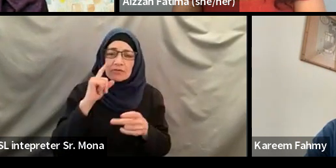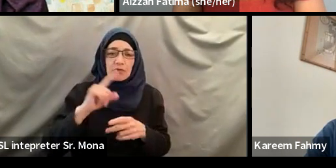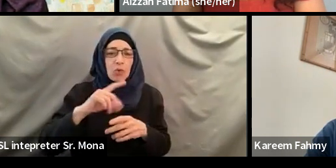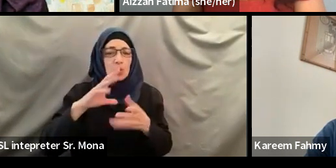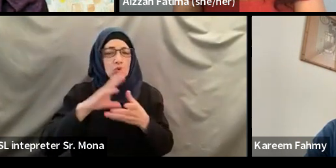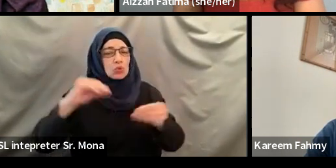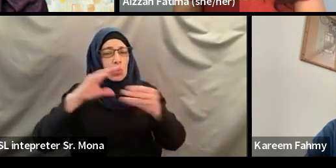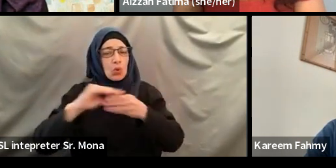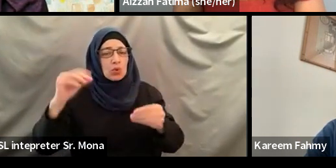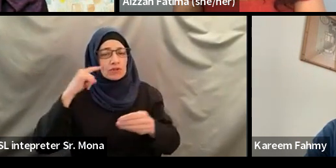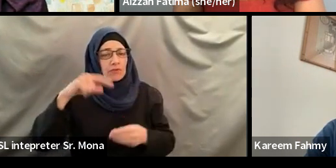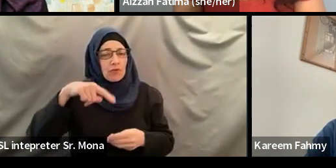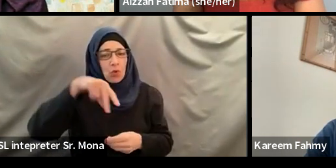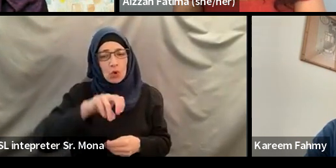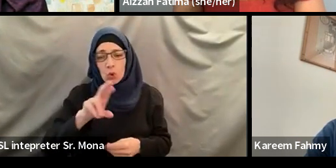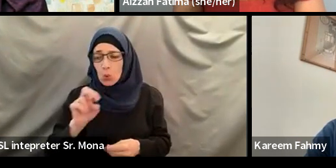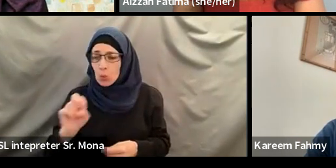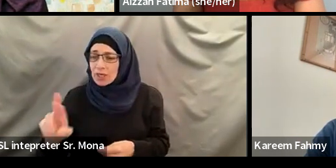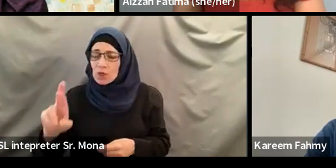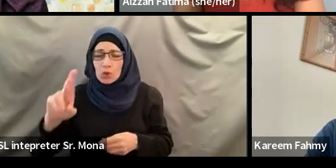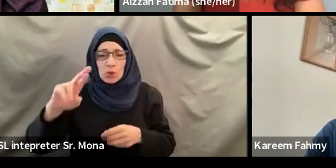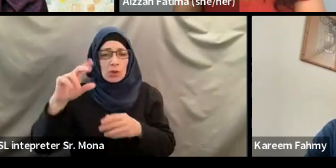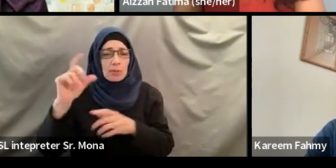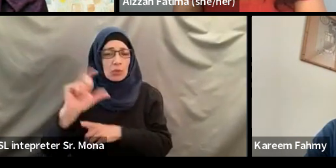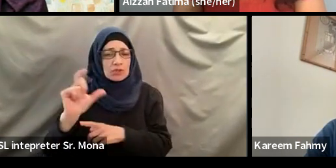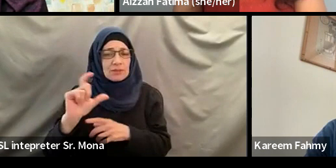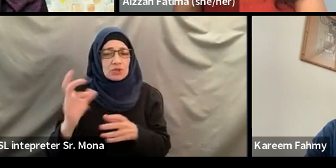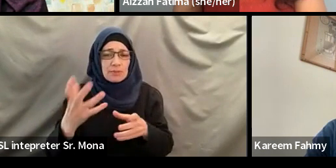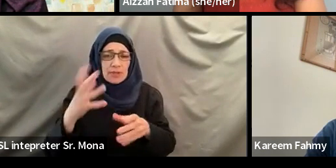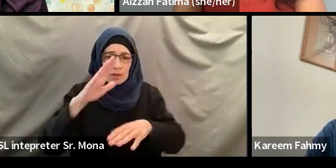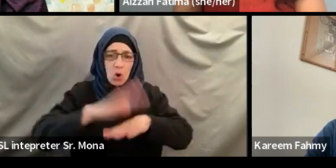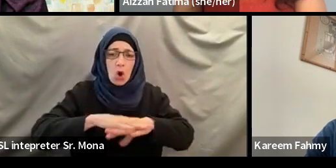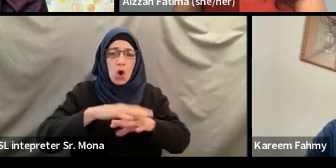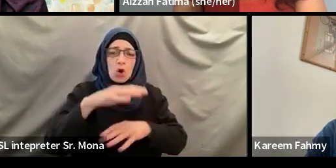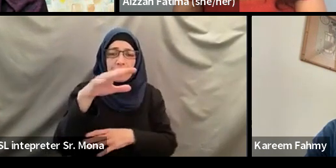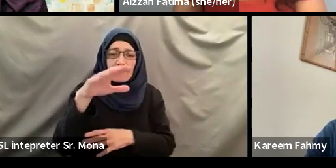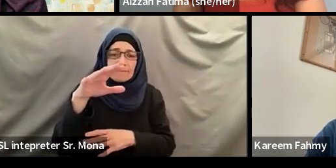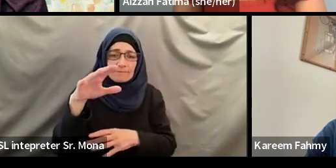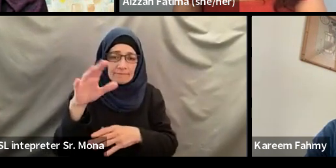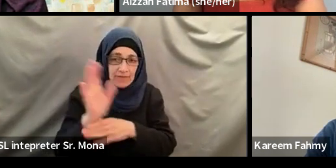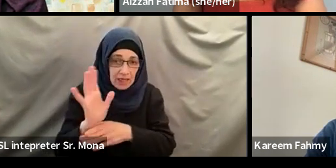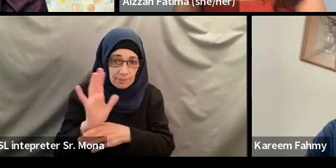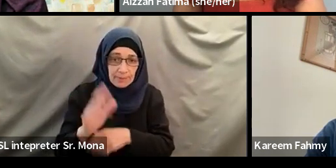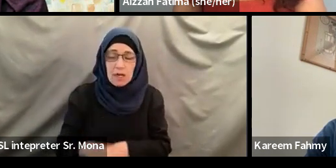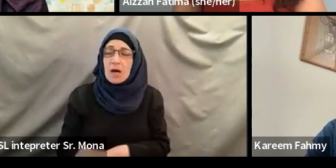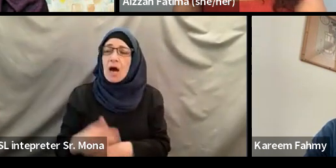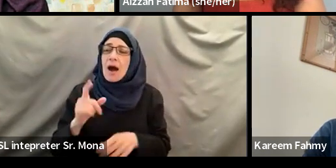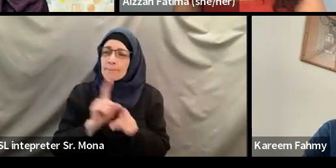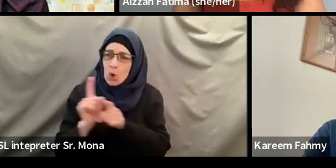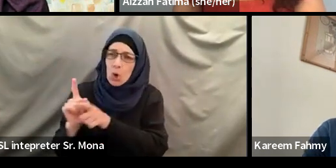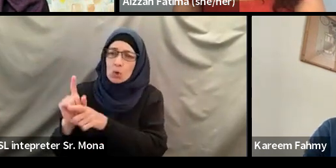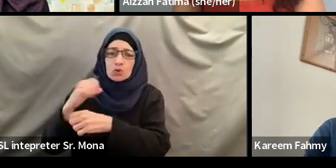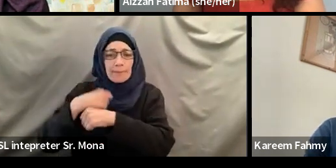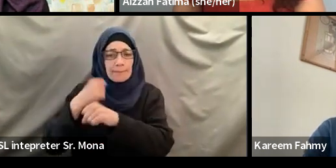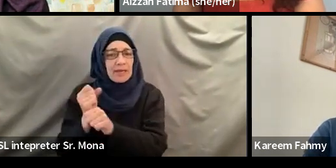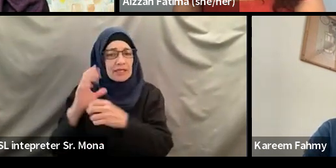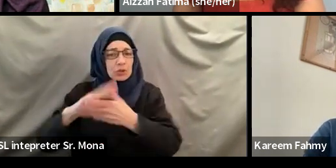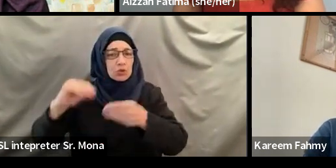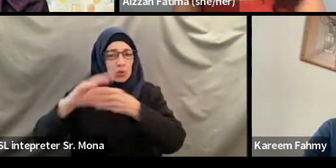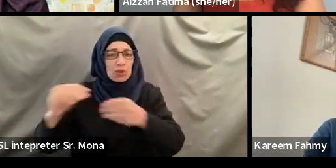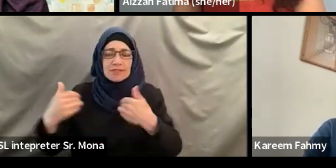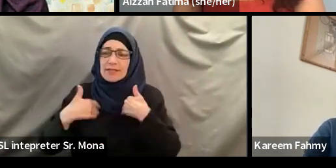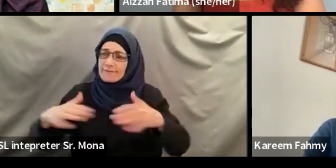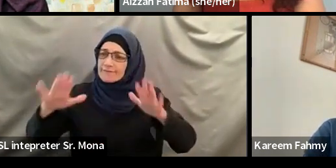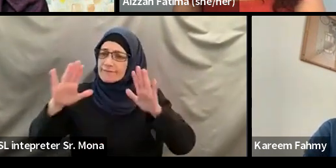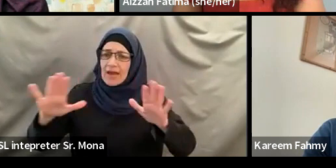for queer Muslims to be on film, I'm also making stories that have fantastical elements